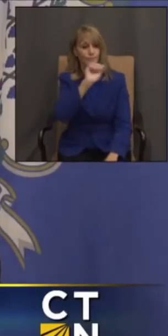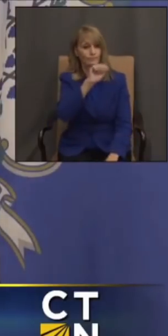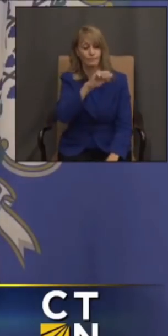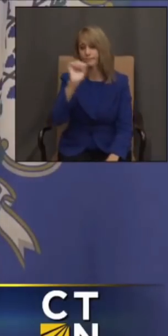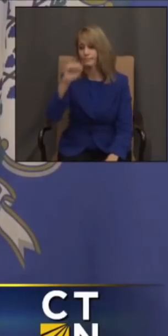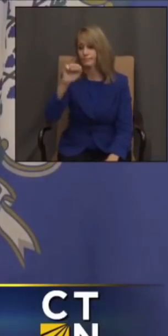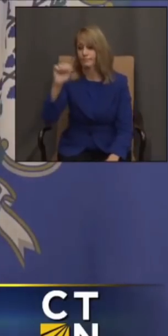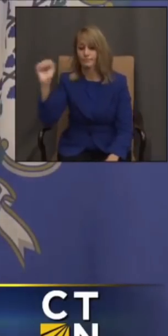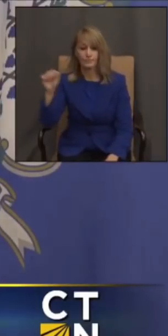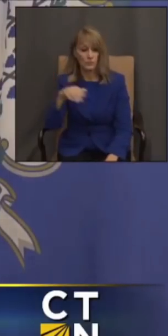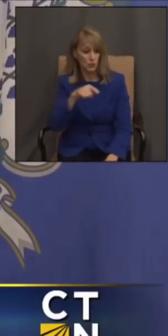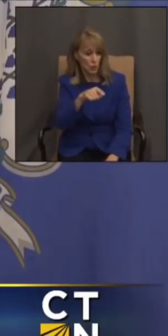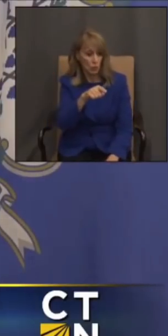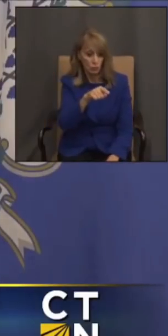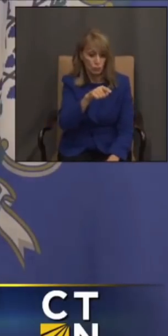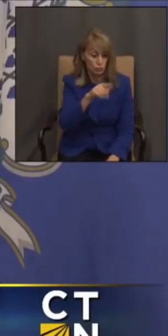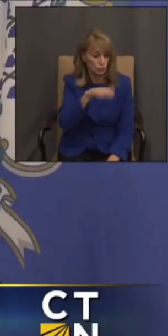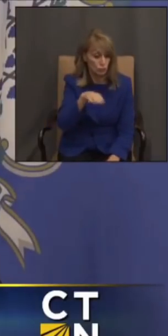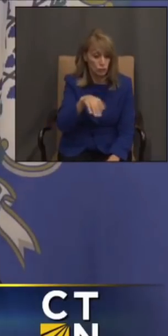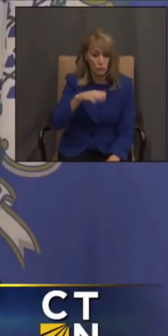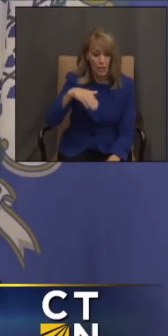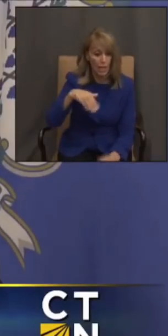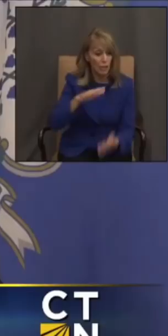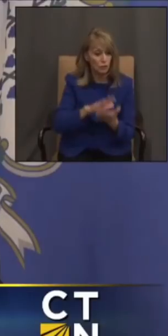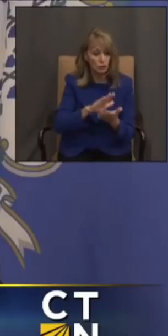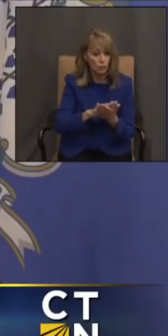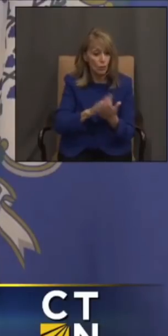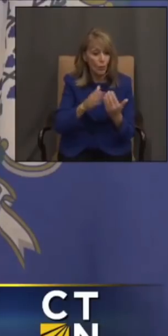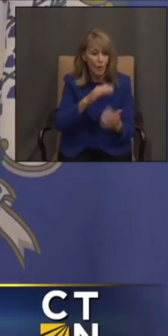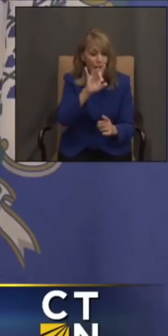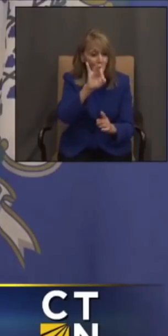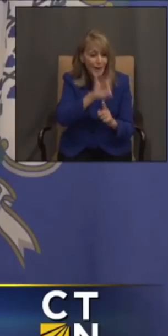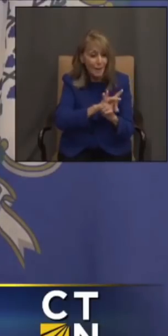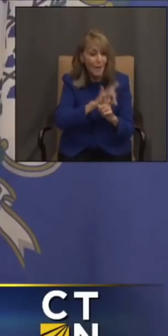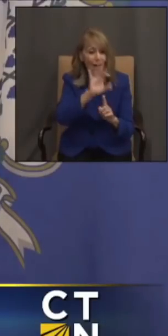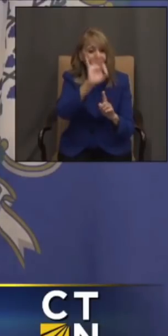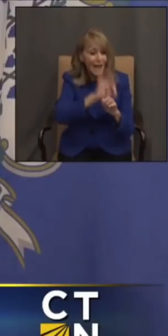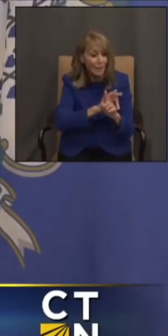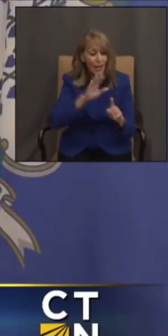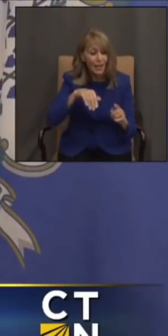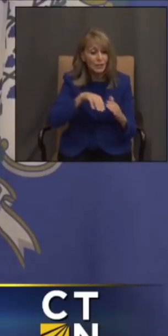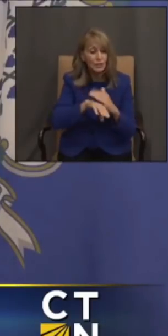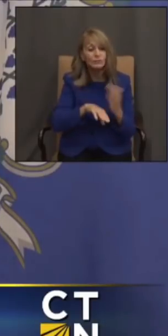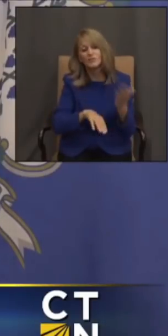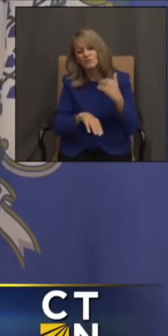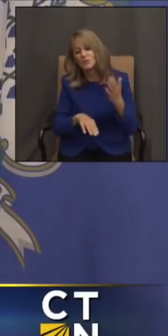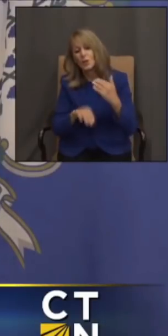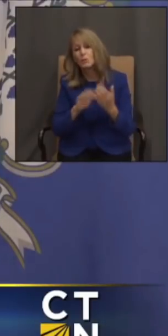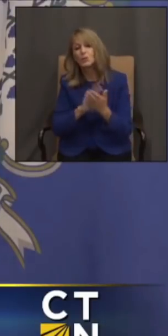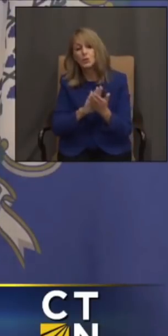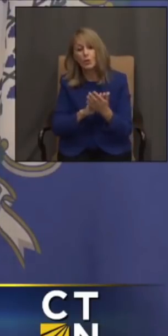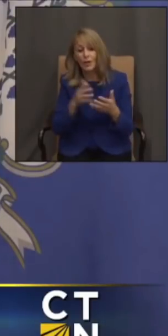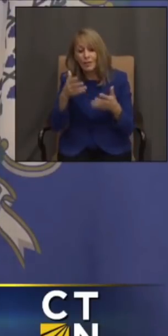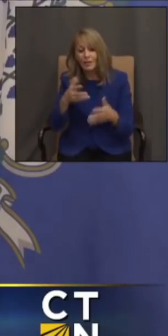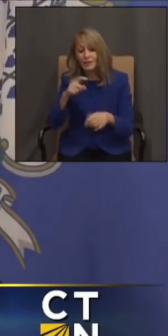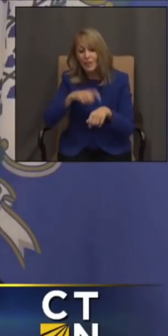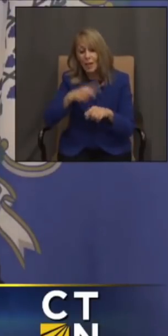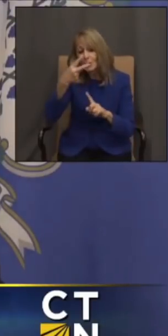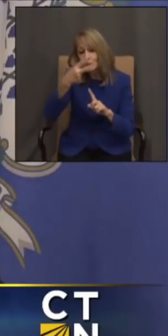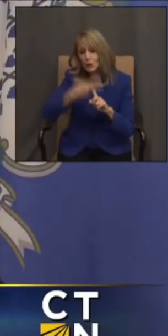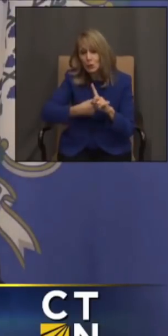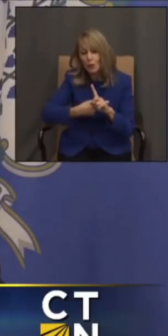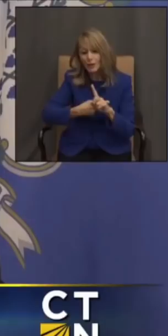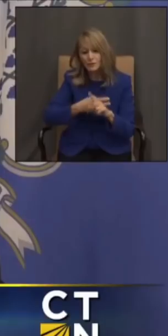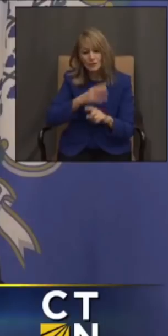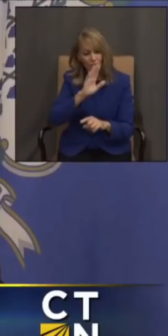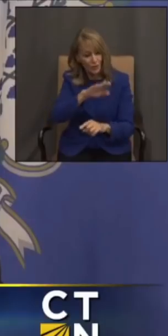tell these kids who haven't been in school in some cases for 7, 8, or 9 months, come to school. You got 2 months left. Your